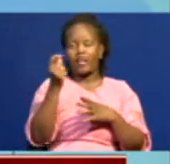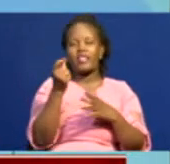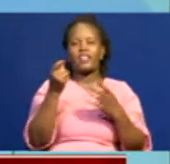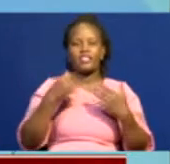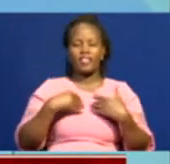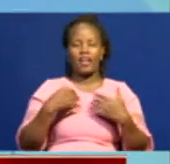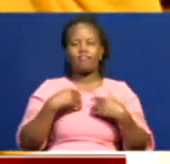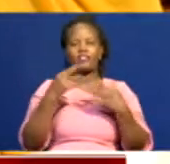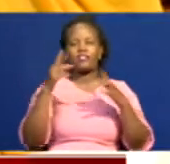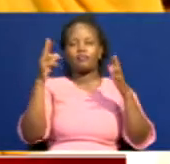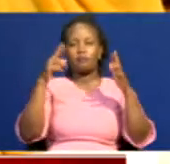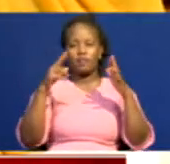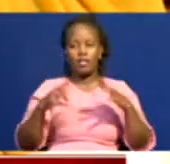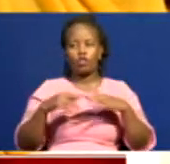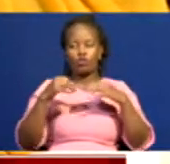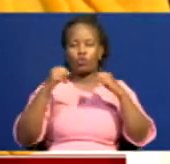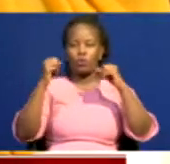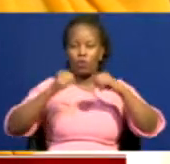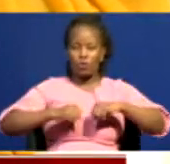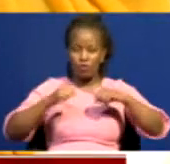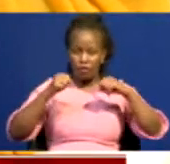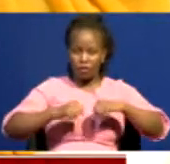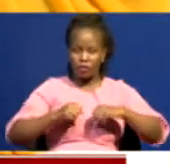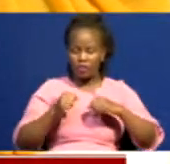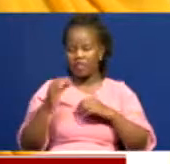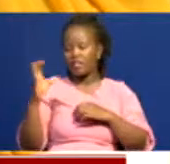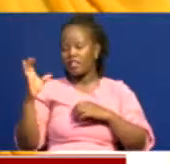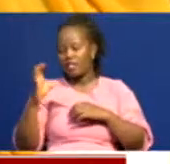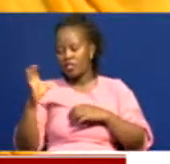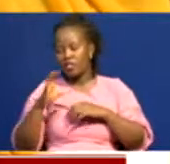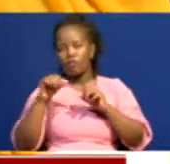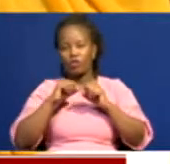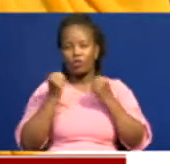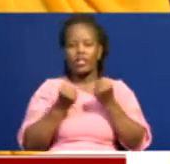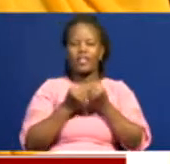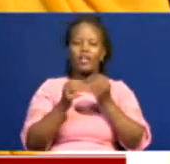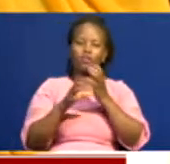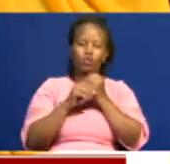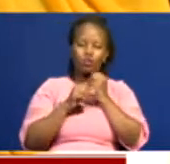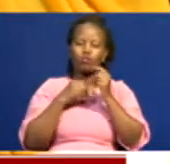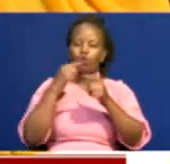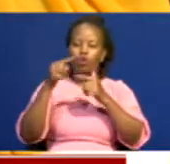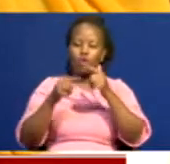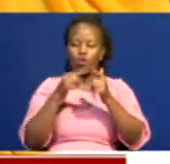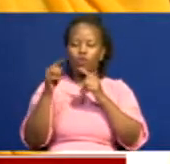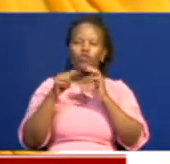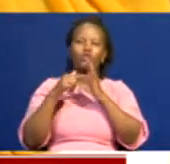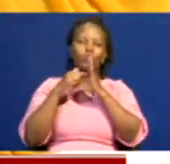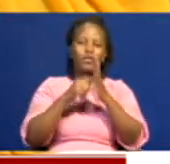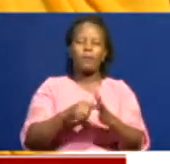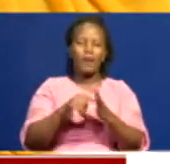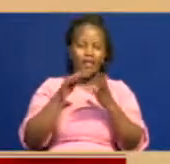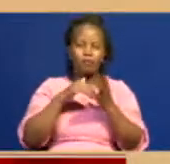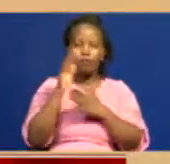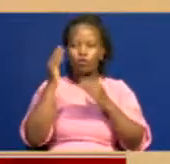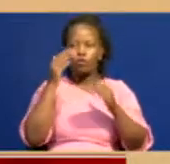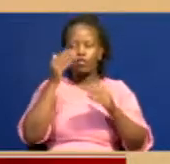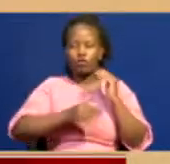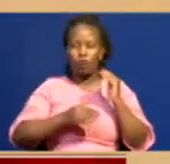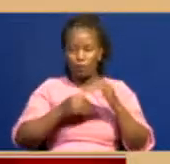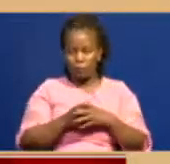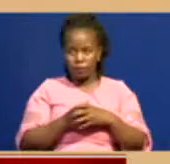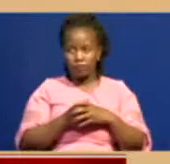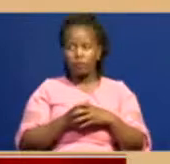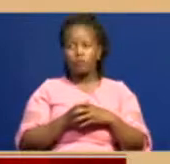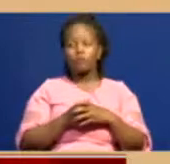international conventions, civil society organizations continue to push for a commitment to end the practice.